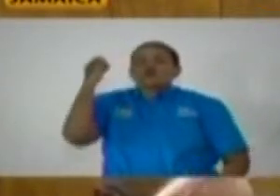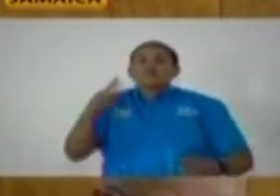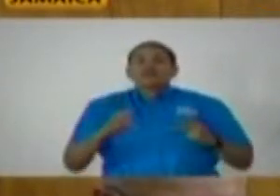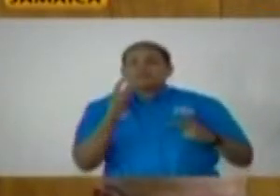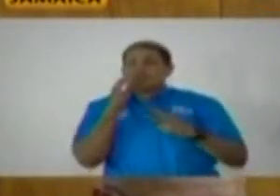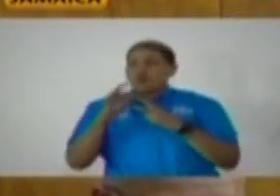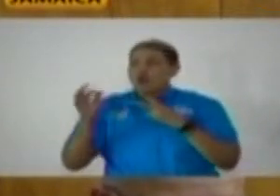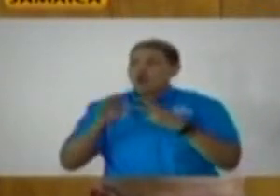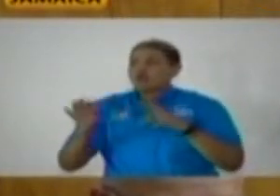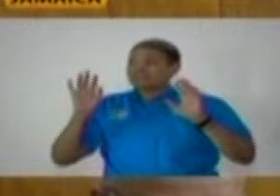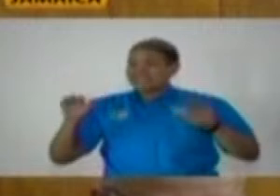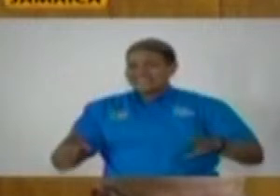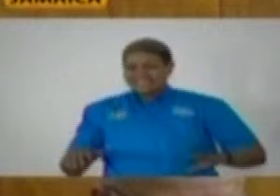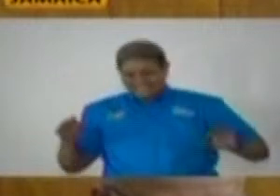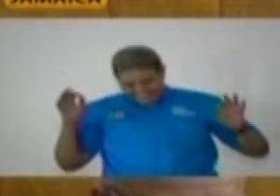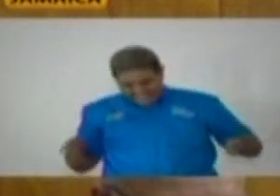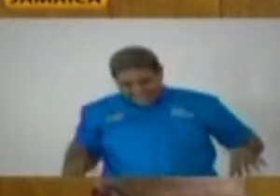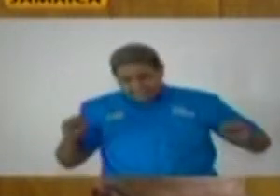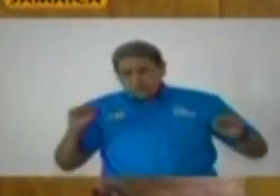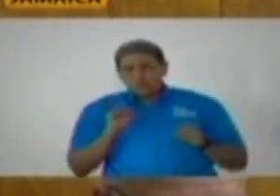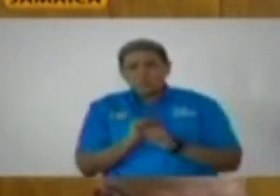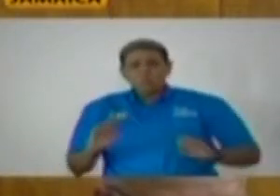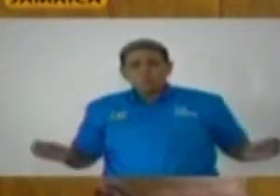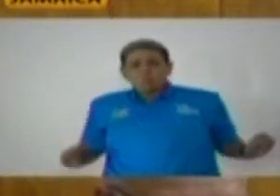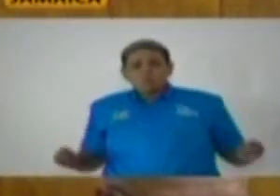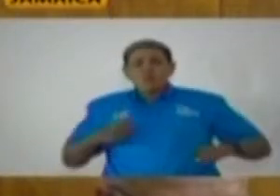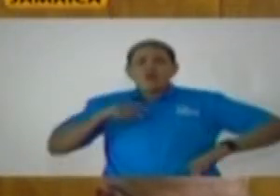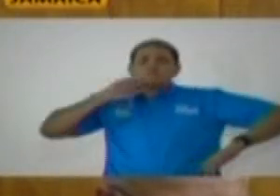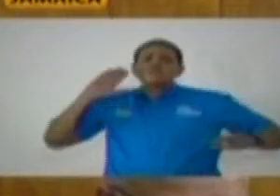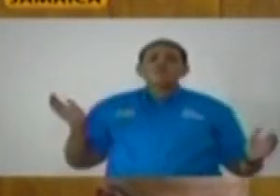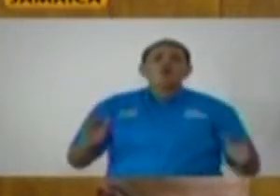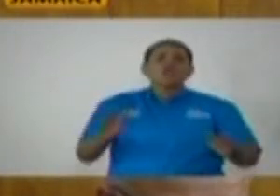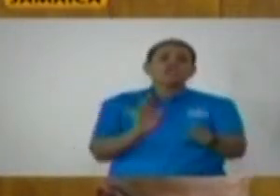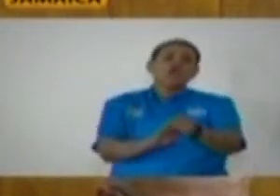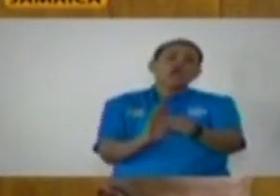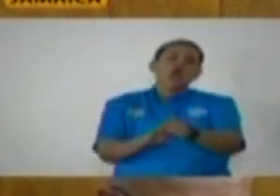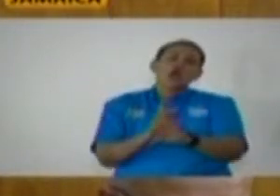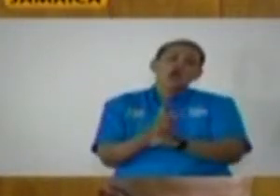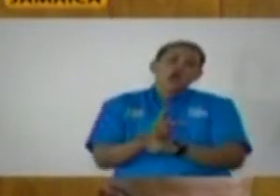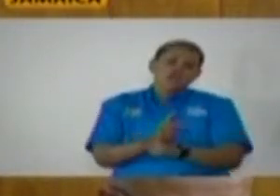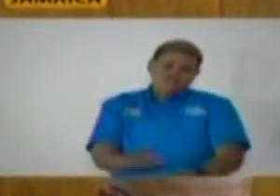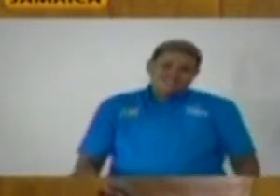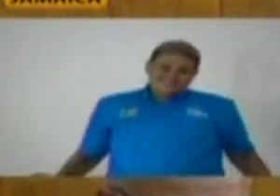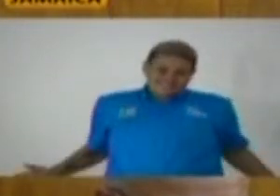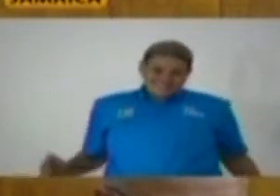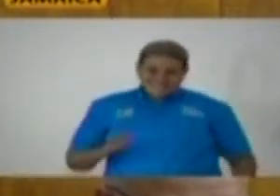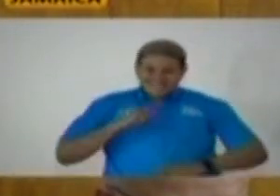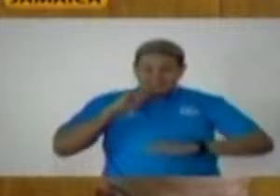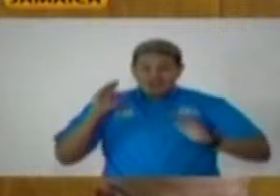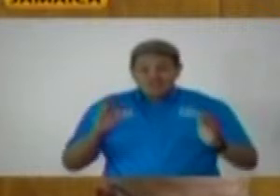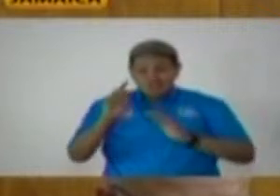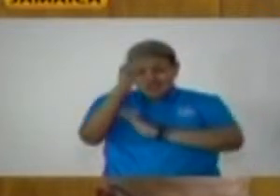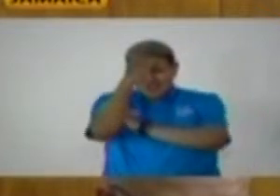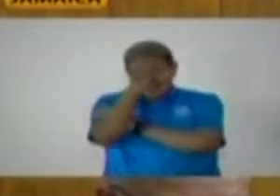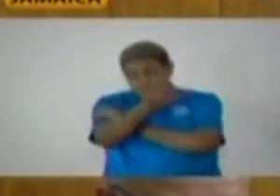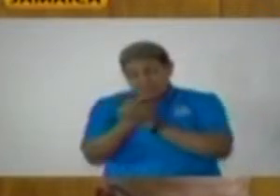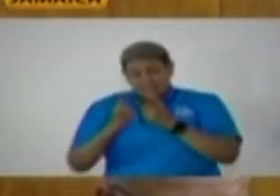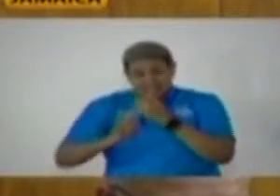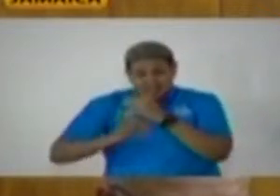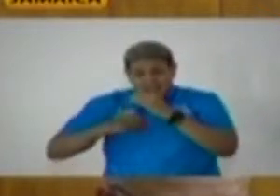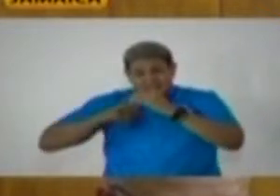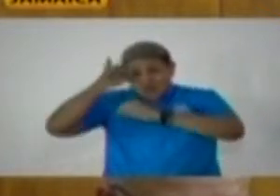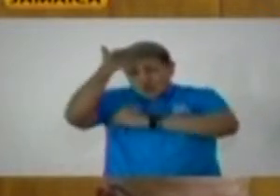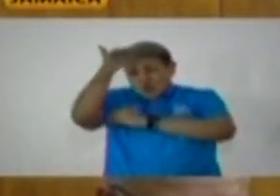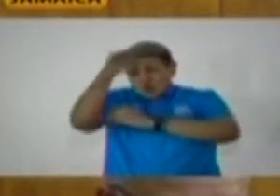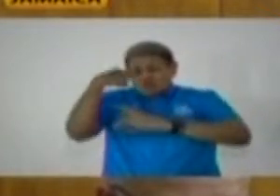opted out of the workforce. I am just urging caution and I'm urging to the government. I know there